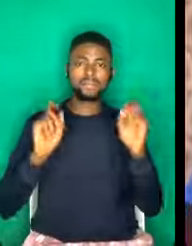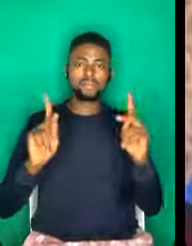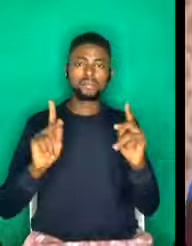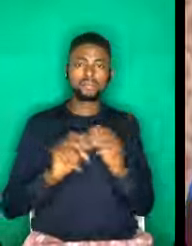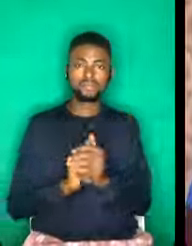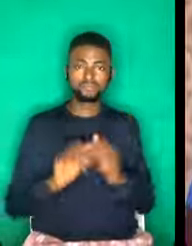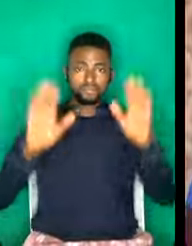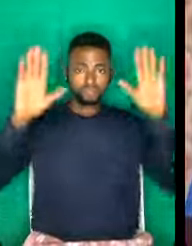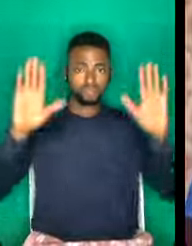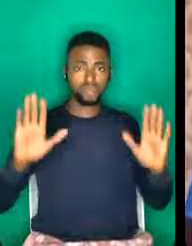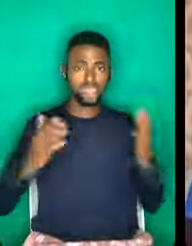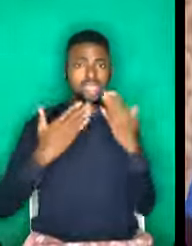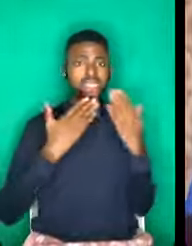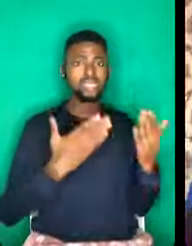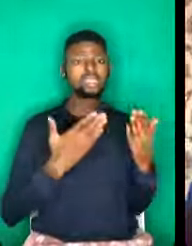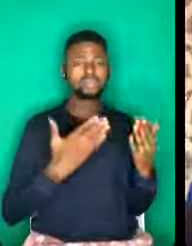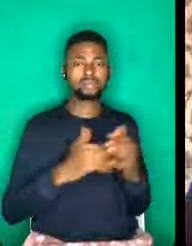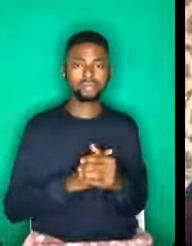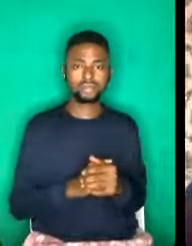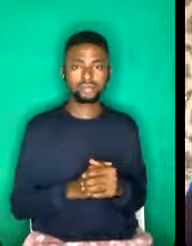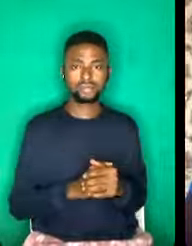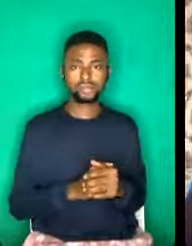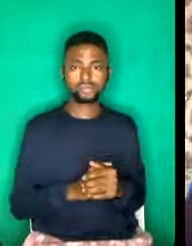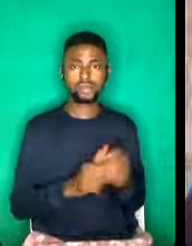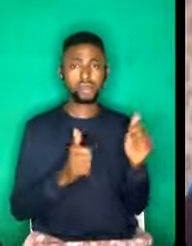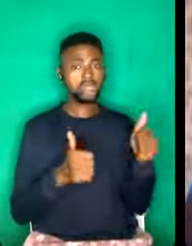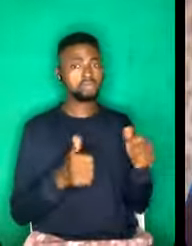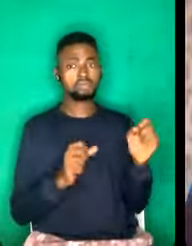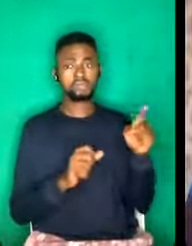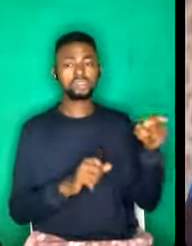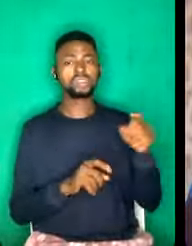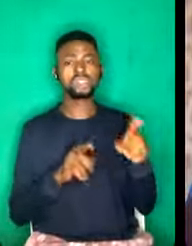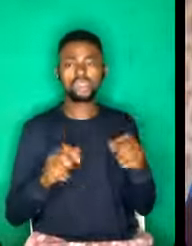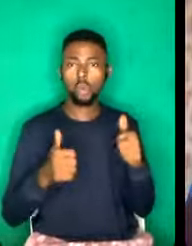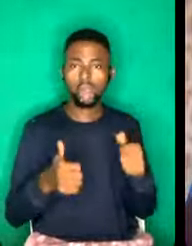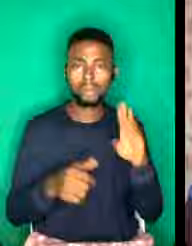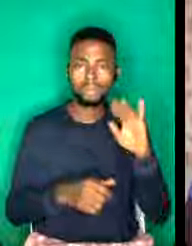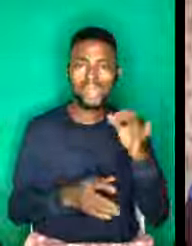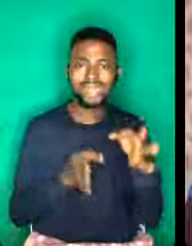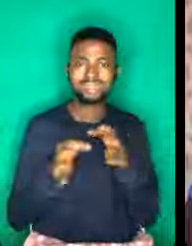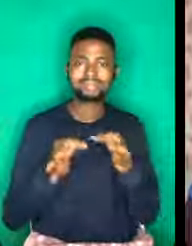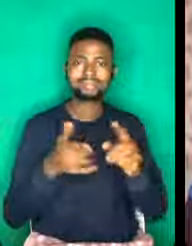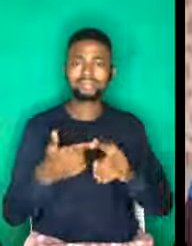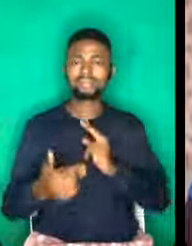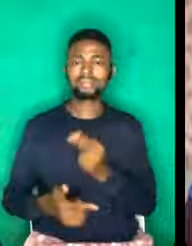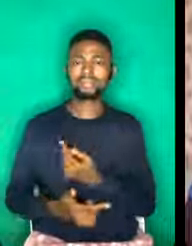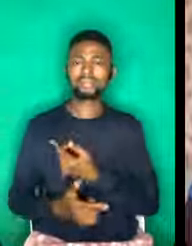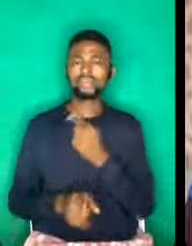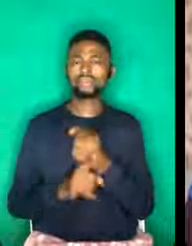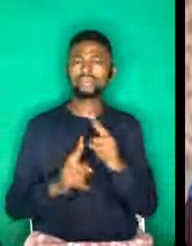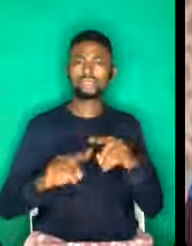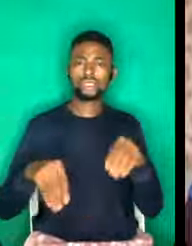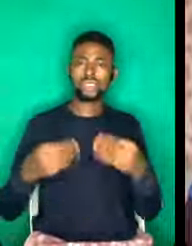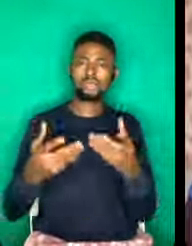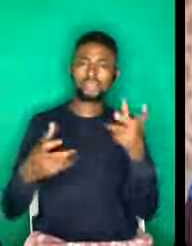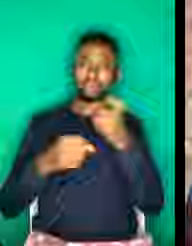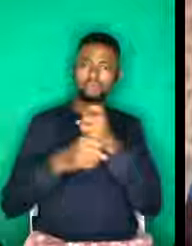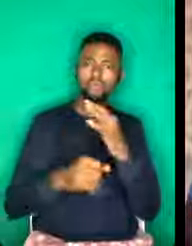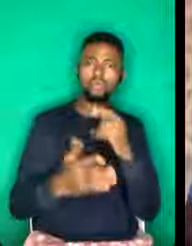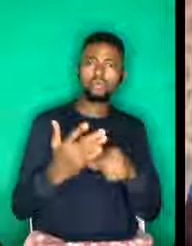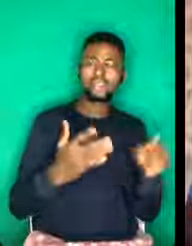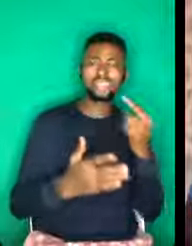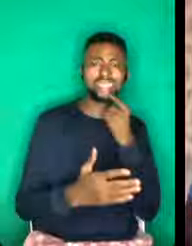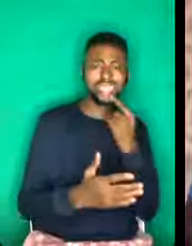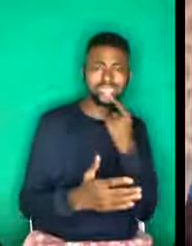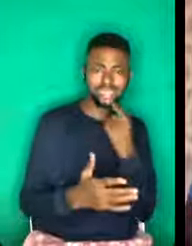Awesome, thank you very much. Yes, you did well by explaining to us, because just to give a summary of what he said is that